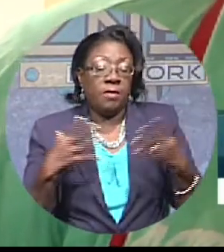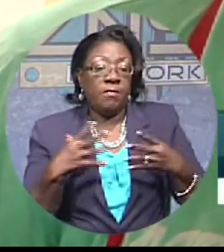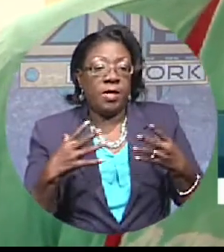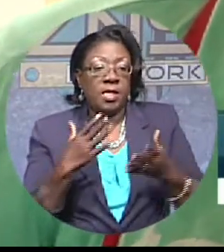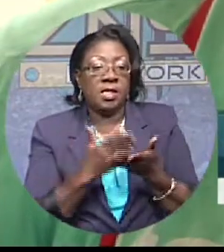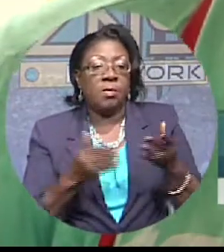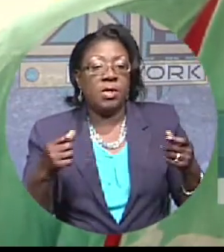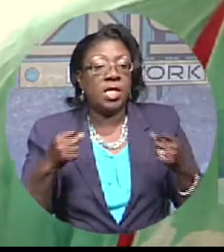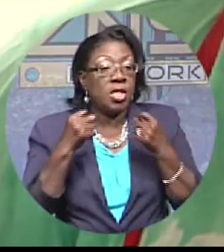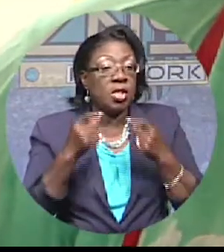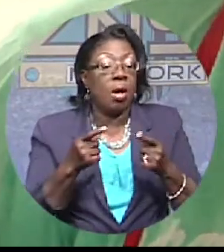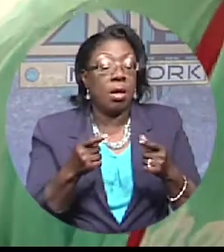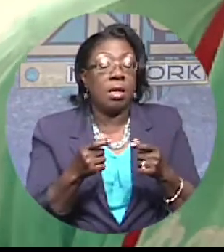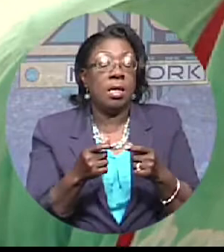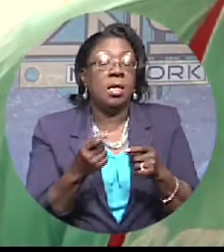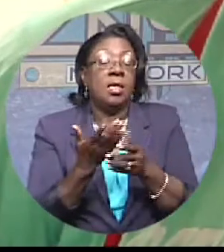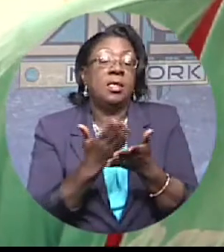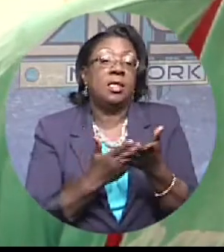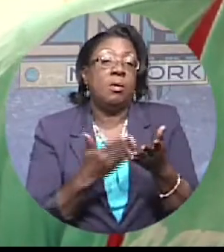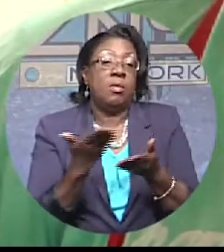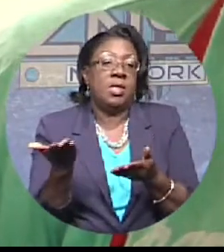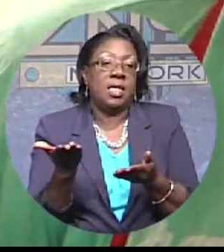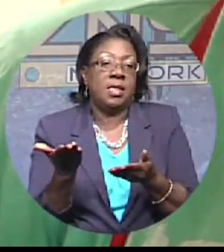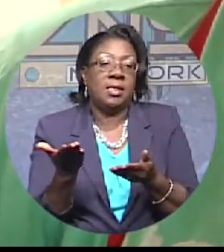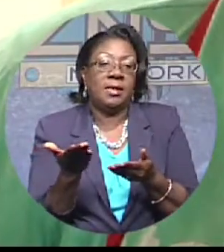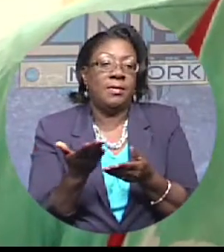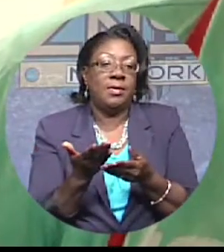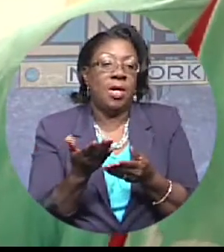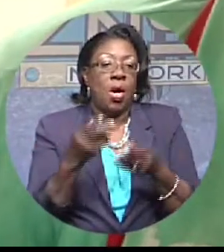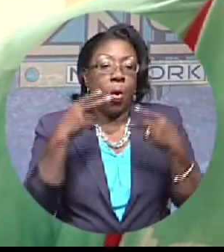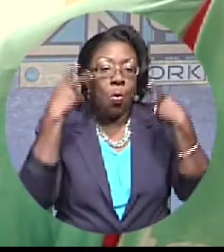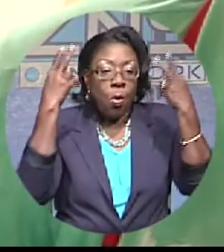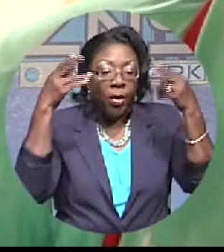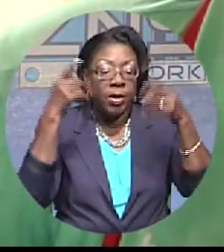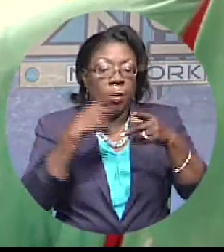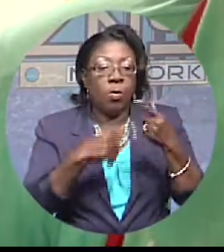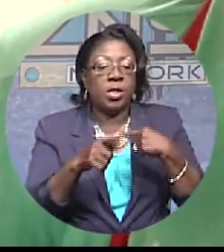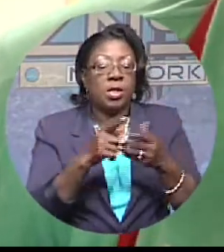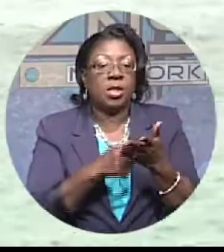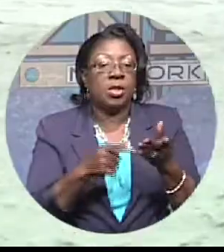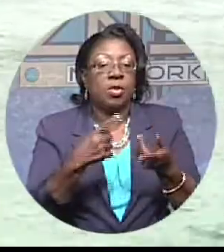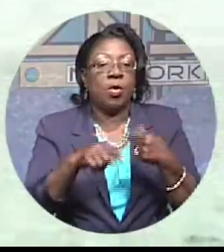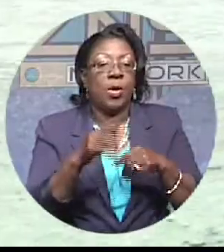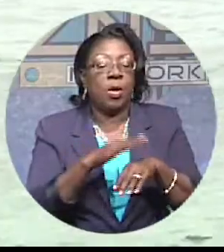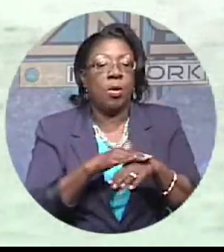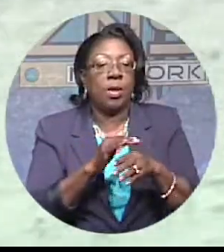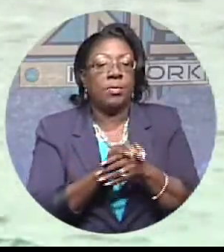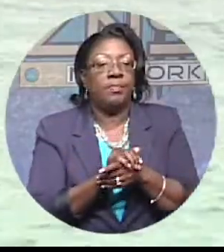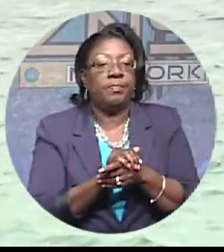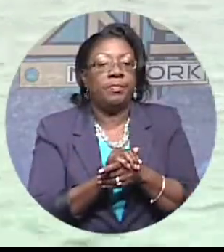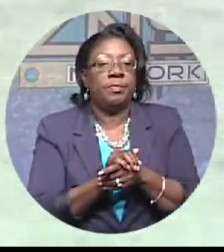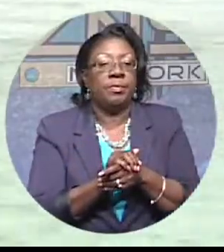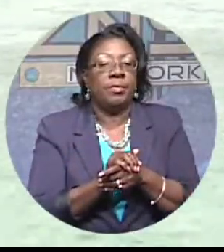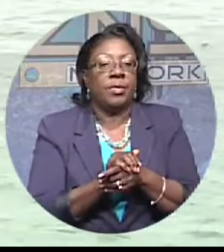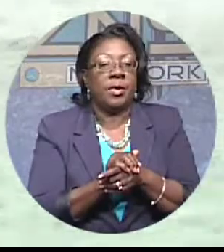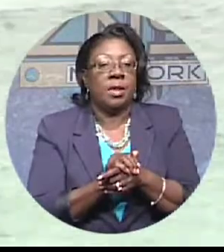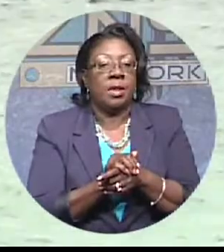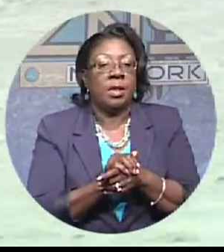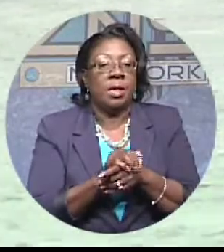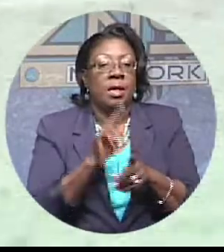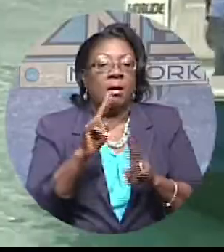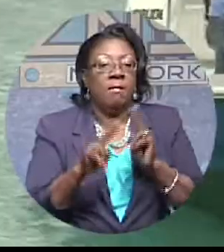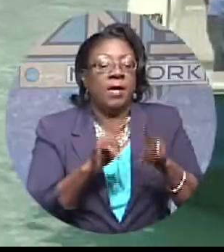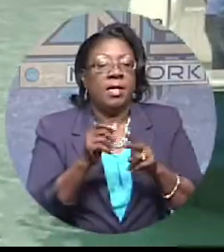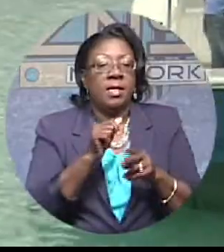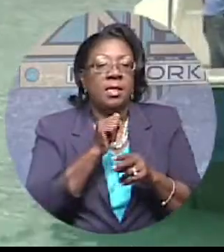just shock, you know, some was just wondering what's going on, you know? Obviously shaken, vendors Mona